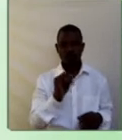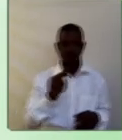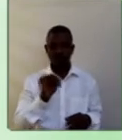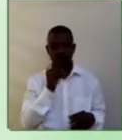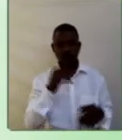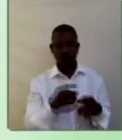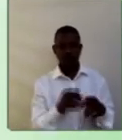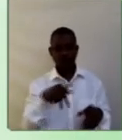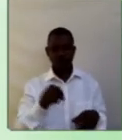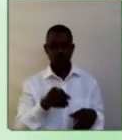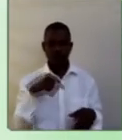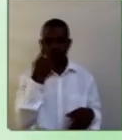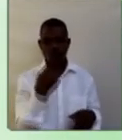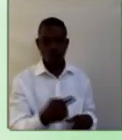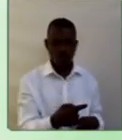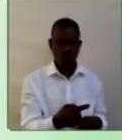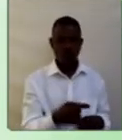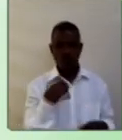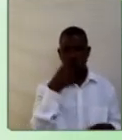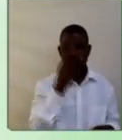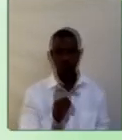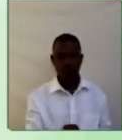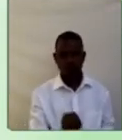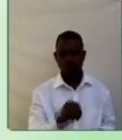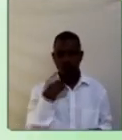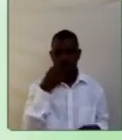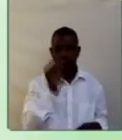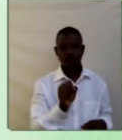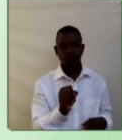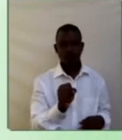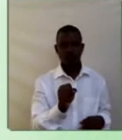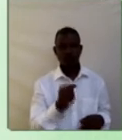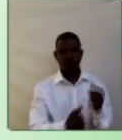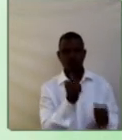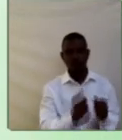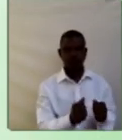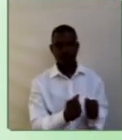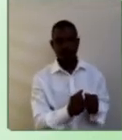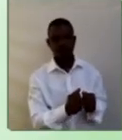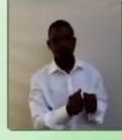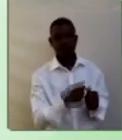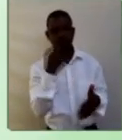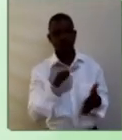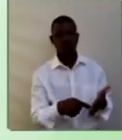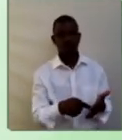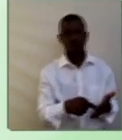They are who, whom, whose, which,